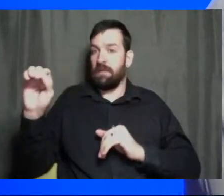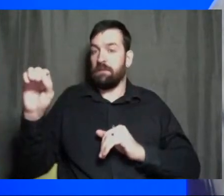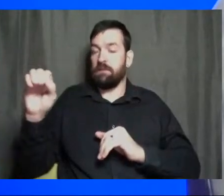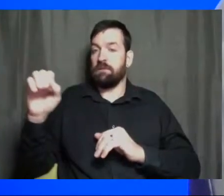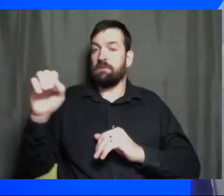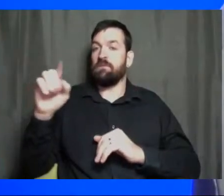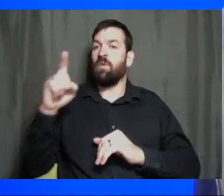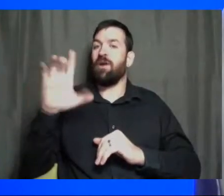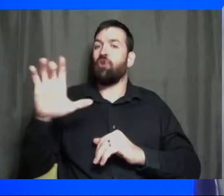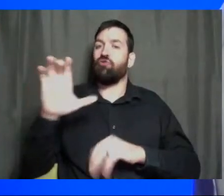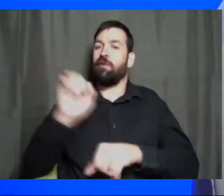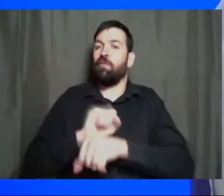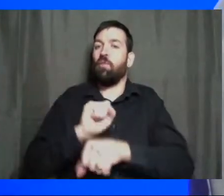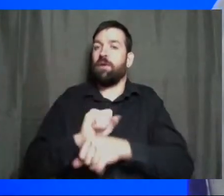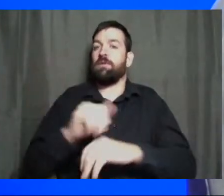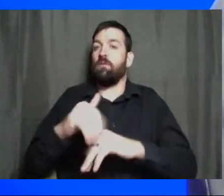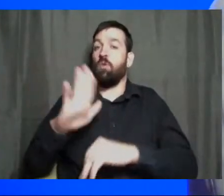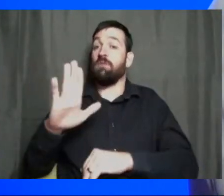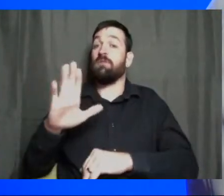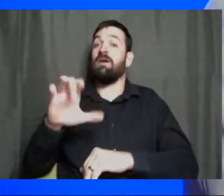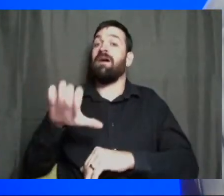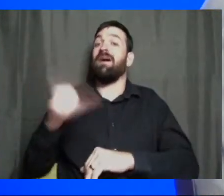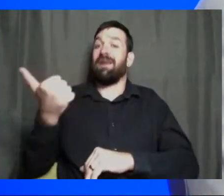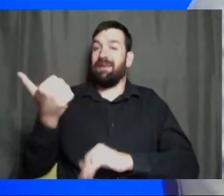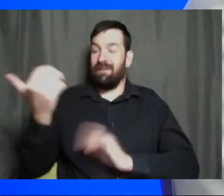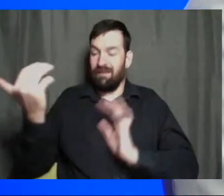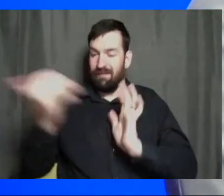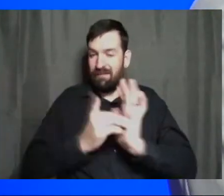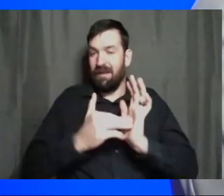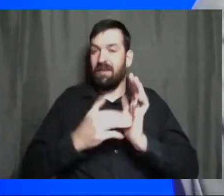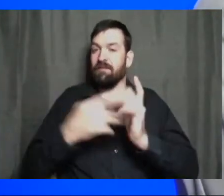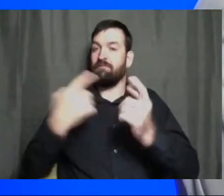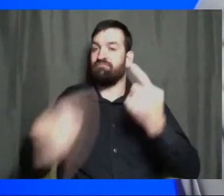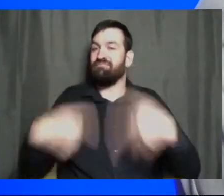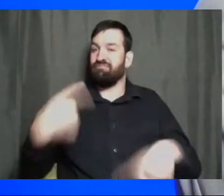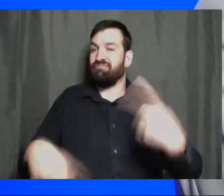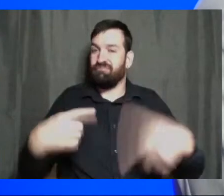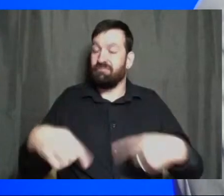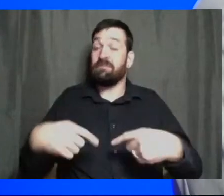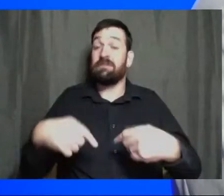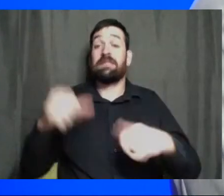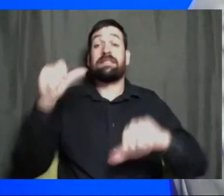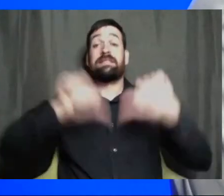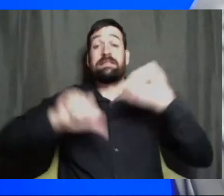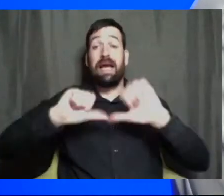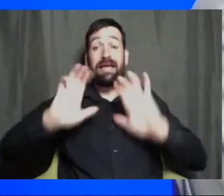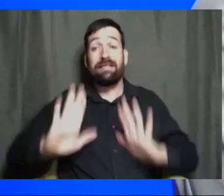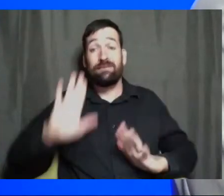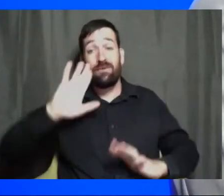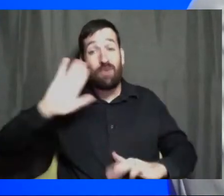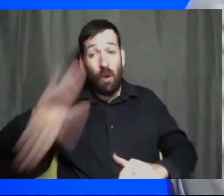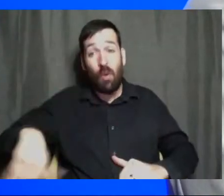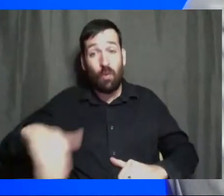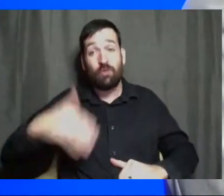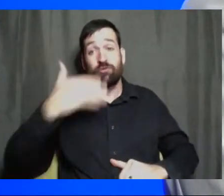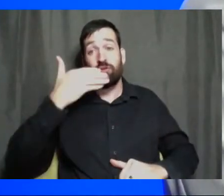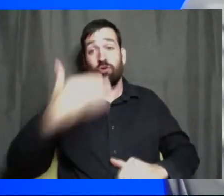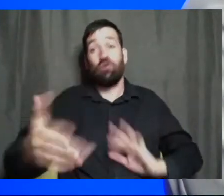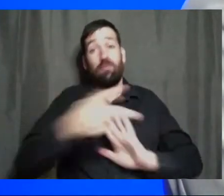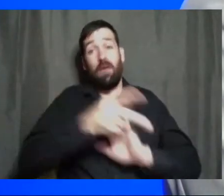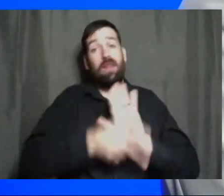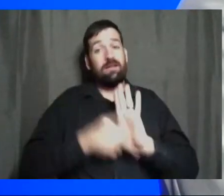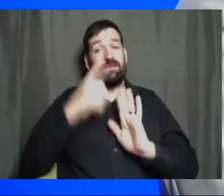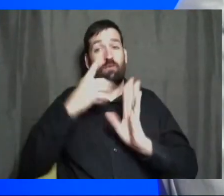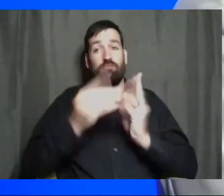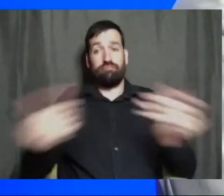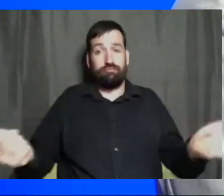That's going to be another battleground, and the scientists know that's a good mitigation policy. But there's a lot of